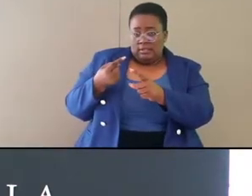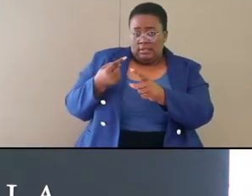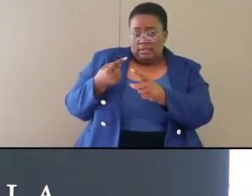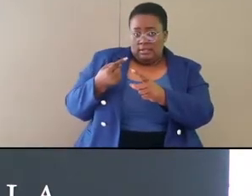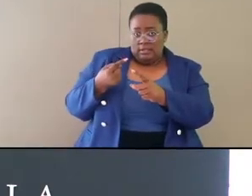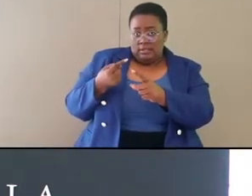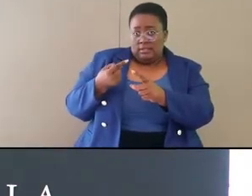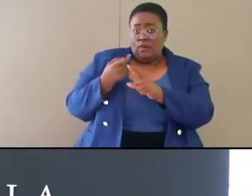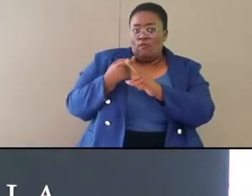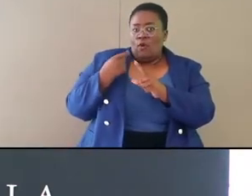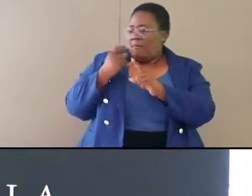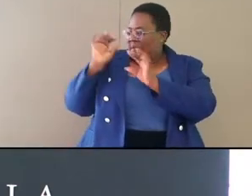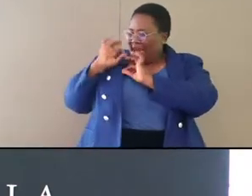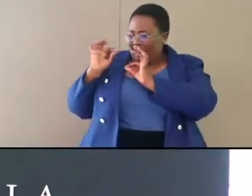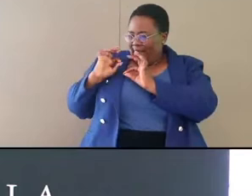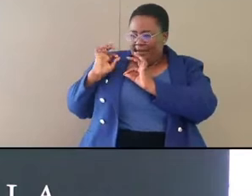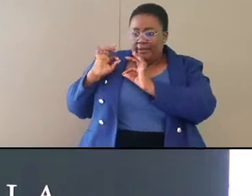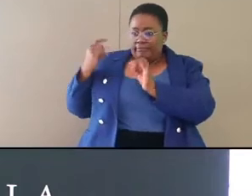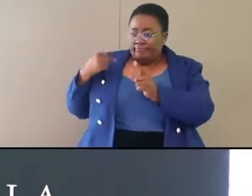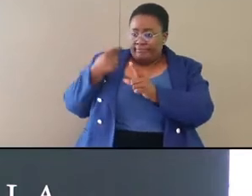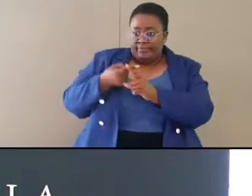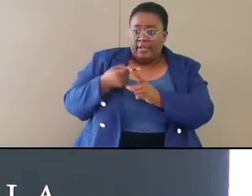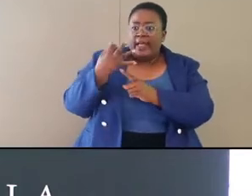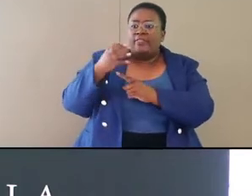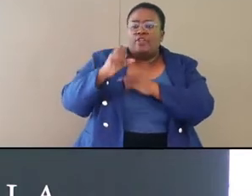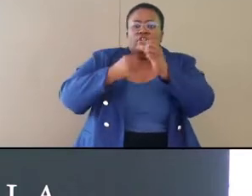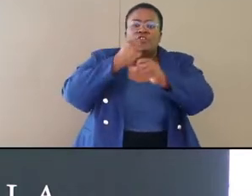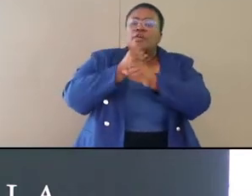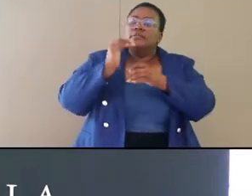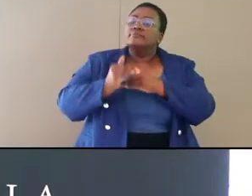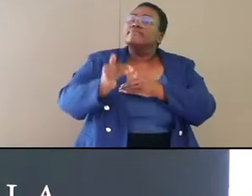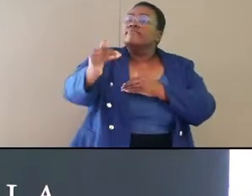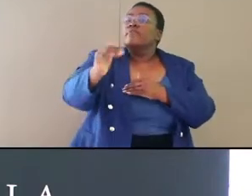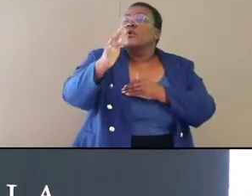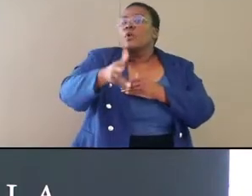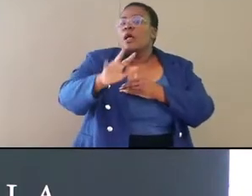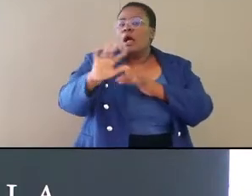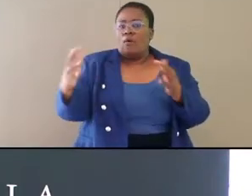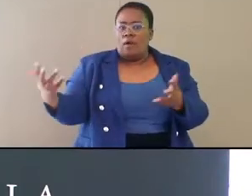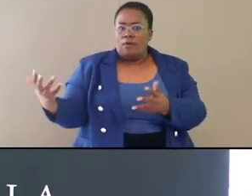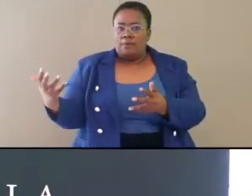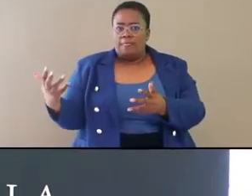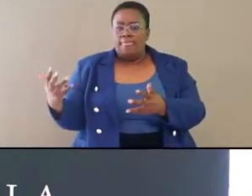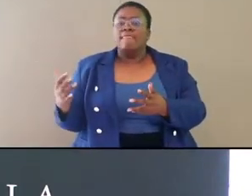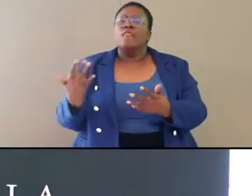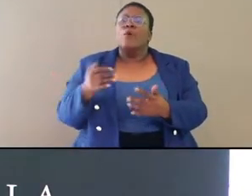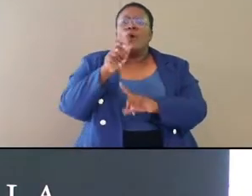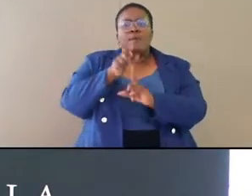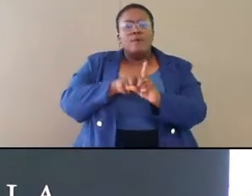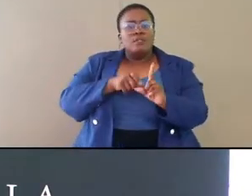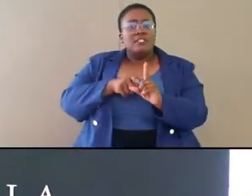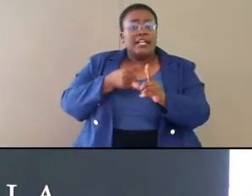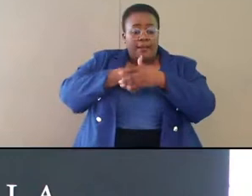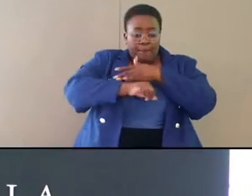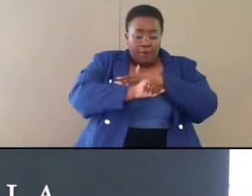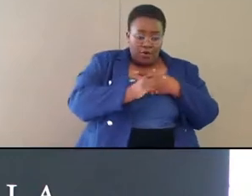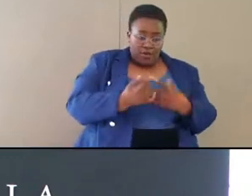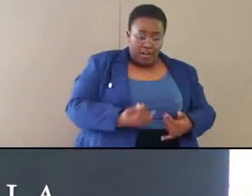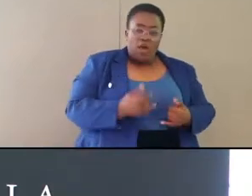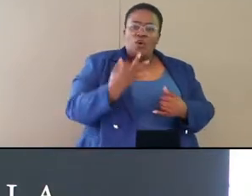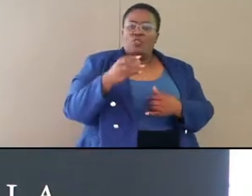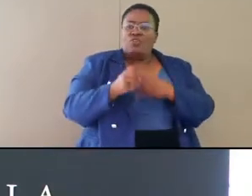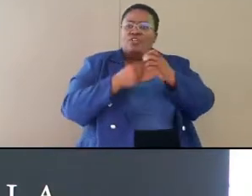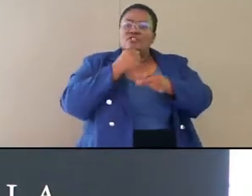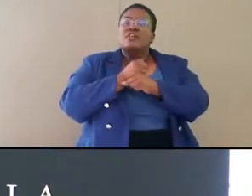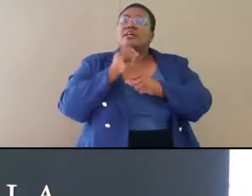But what should be the next 30 years look like? And what should a 30 year old who is born today, 30 years down the